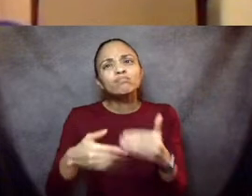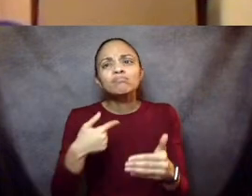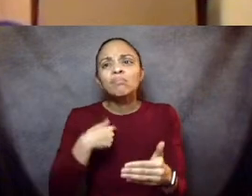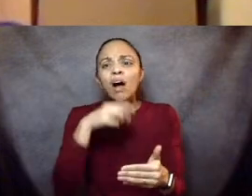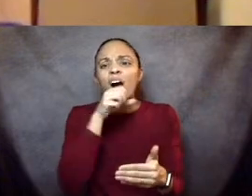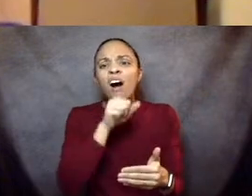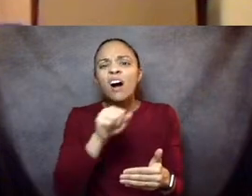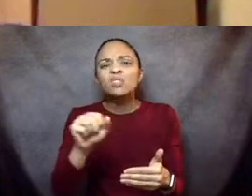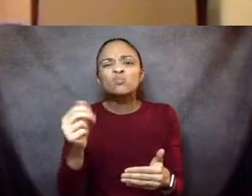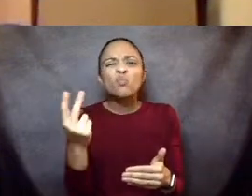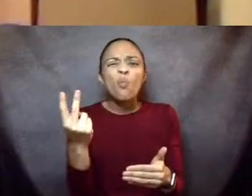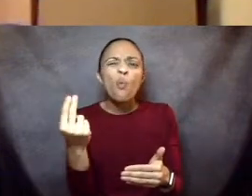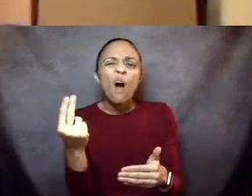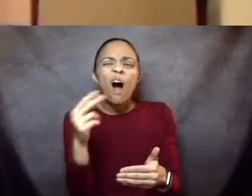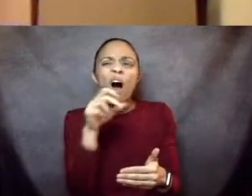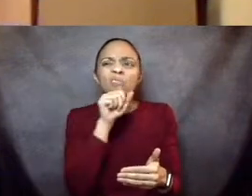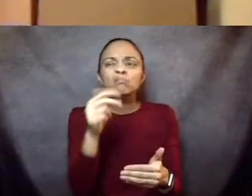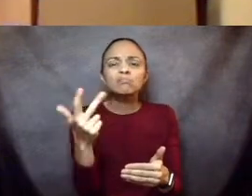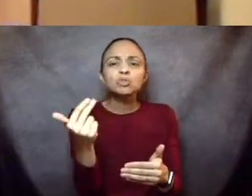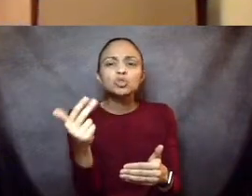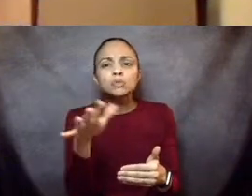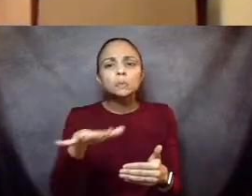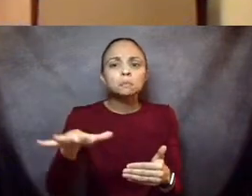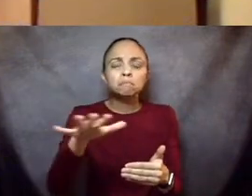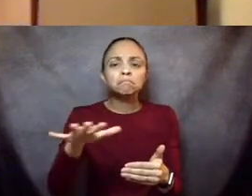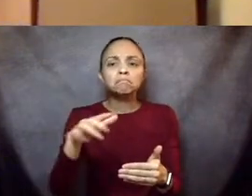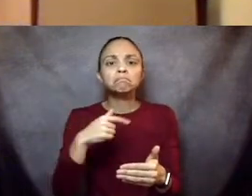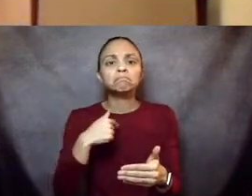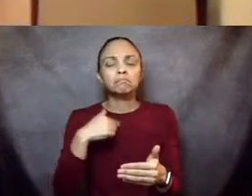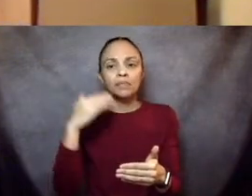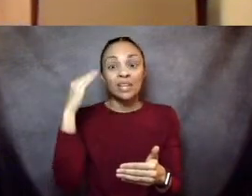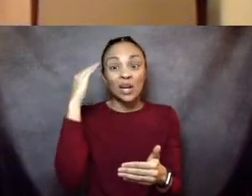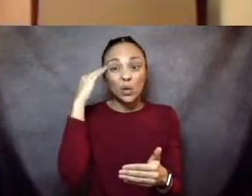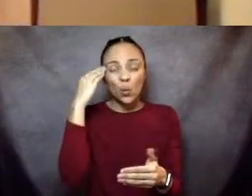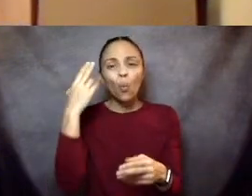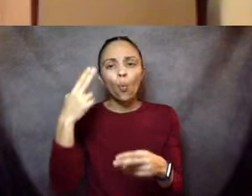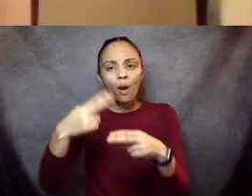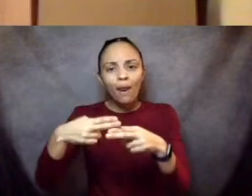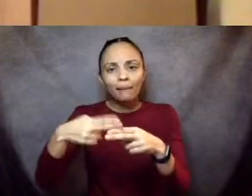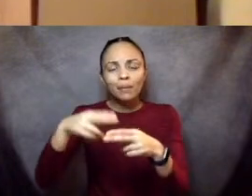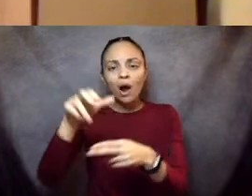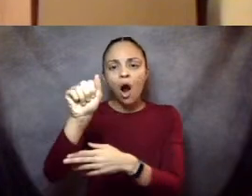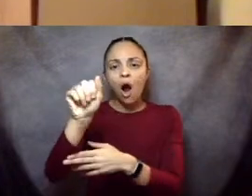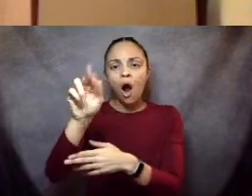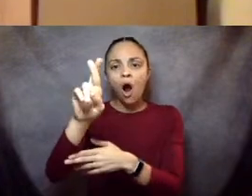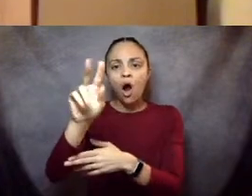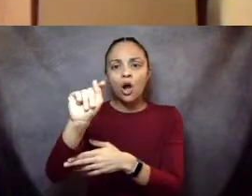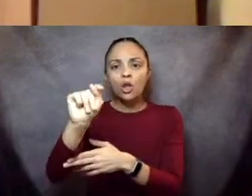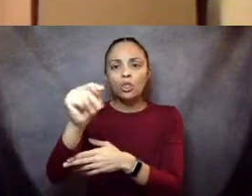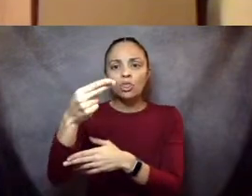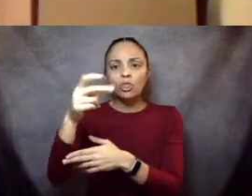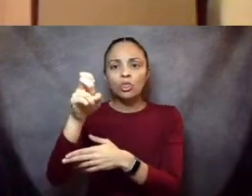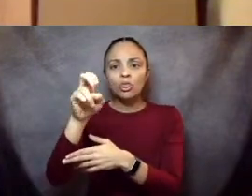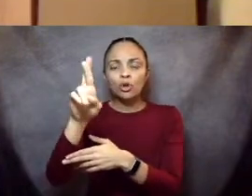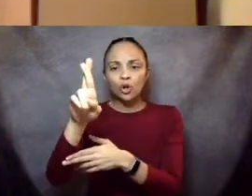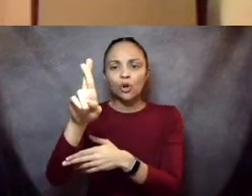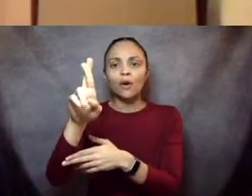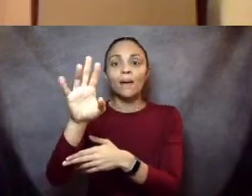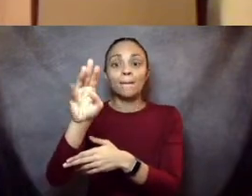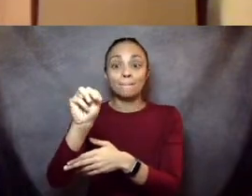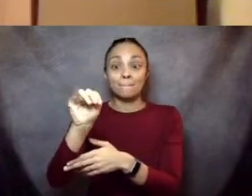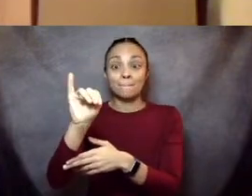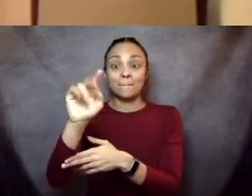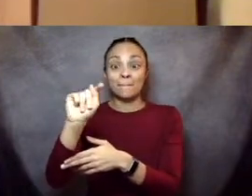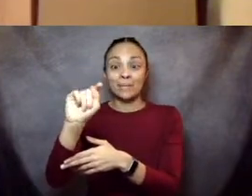I knew of Alvin Ailey, but I knew of Arthur Mitchell first. But Alvin Ailey